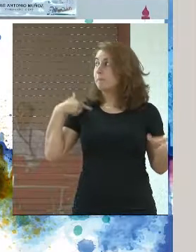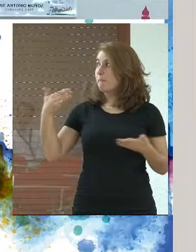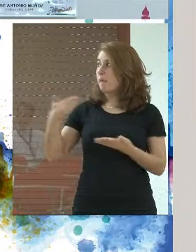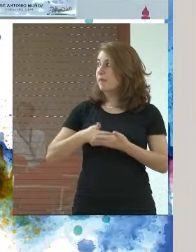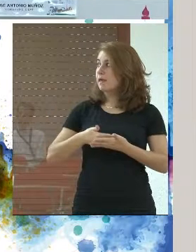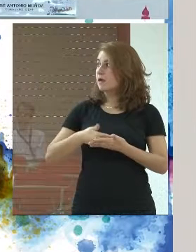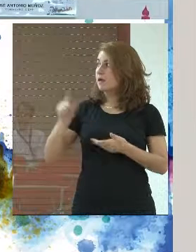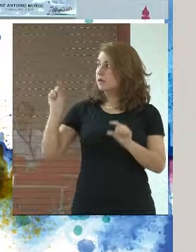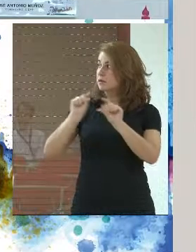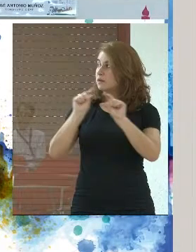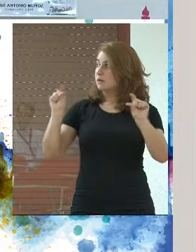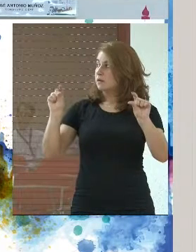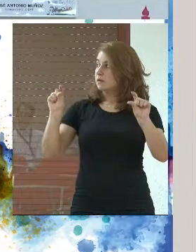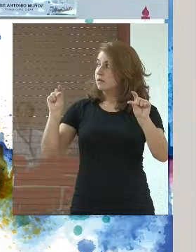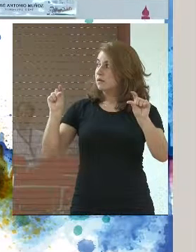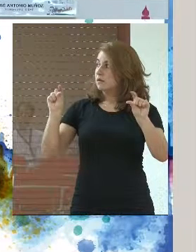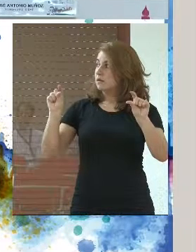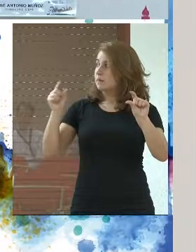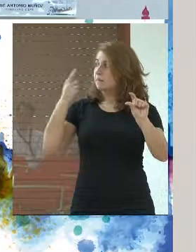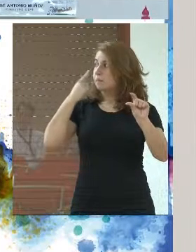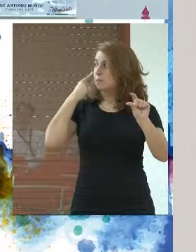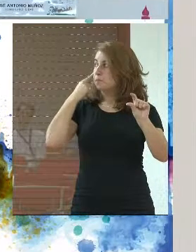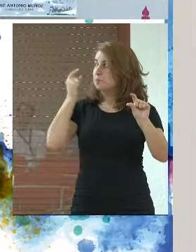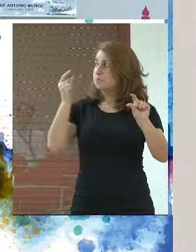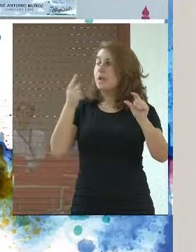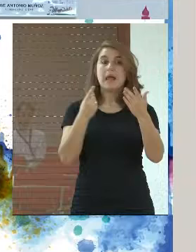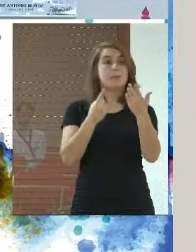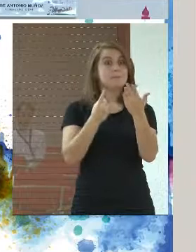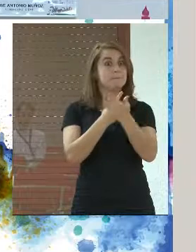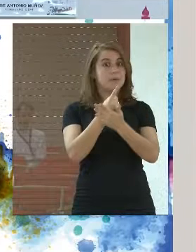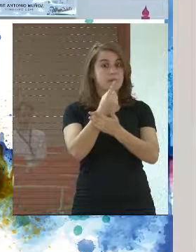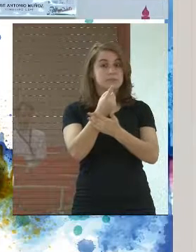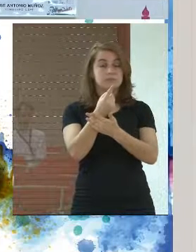city map. We open it and we have to enter